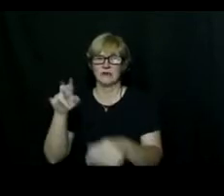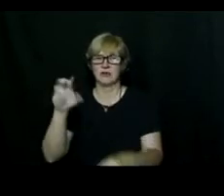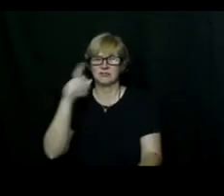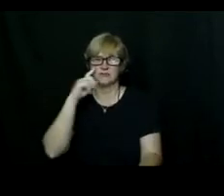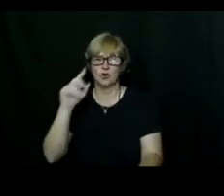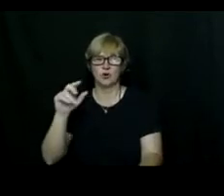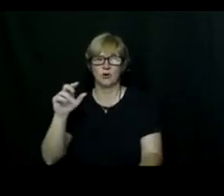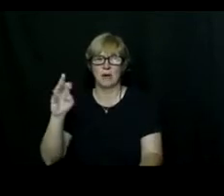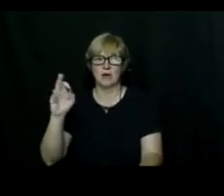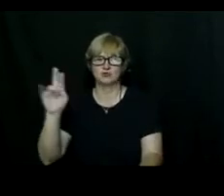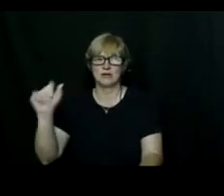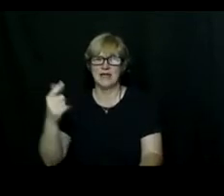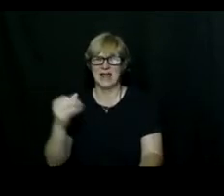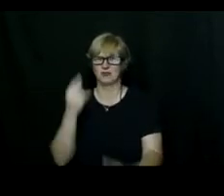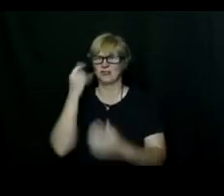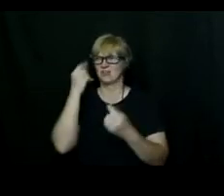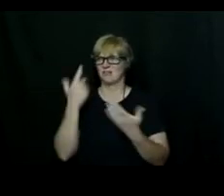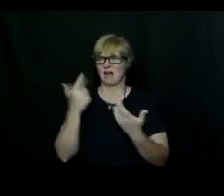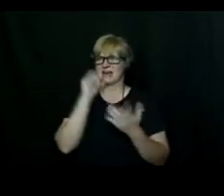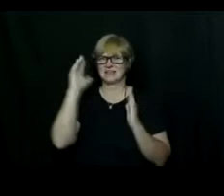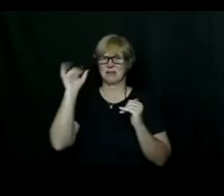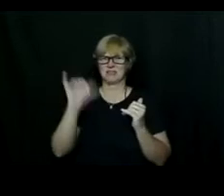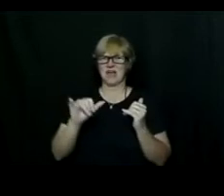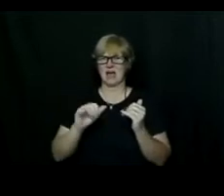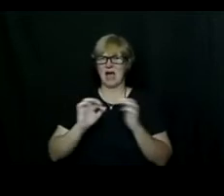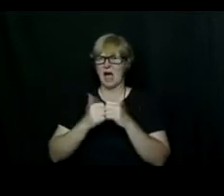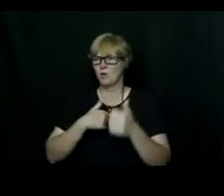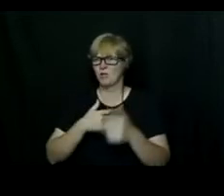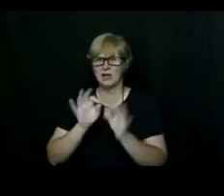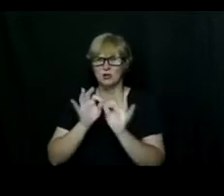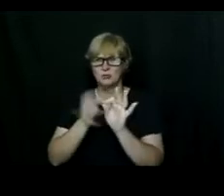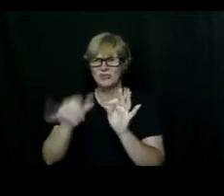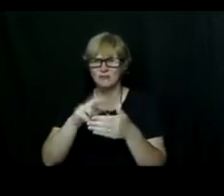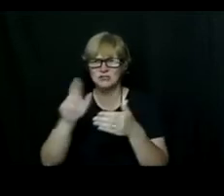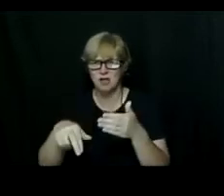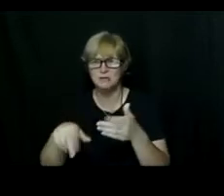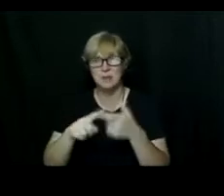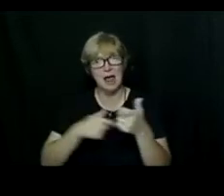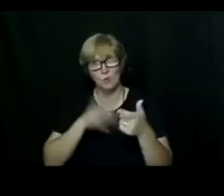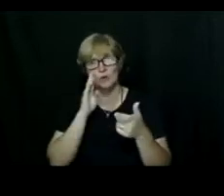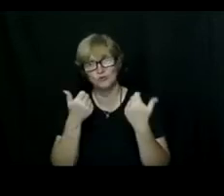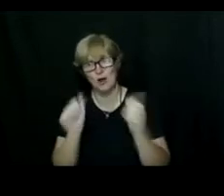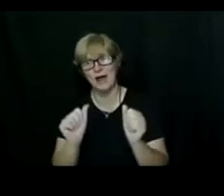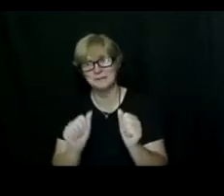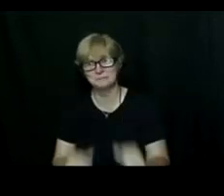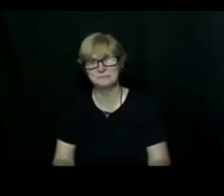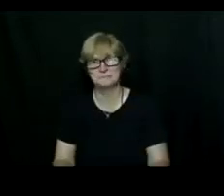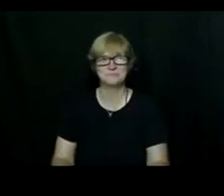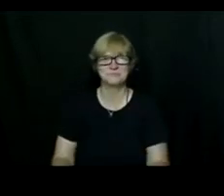I had to think long and hard about how I'm going to interpret those results, but I'm going to try.